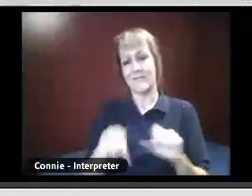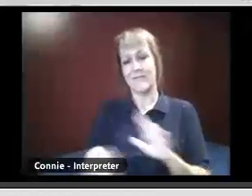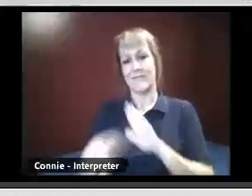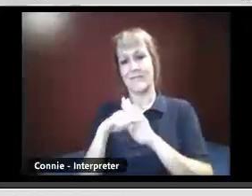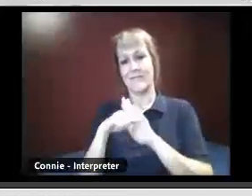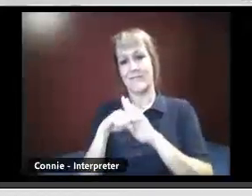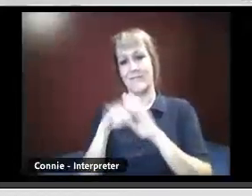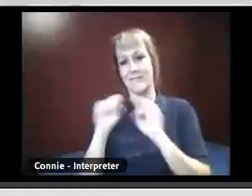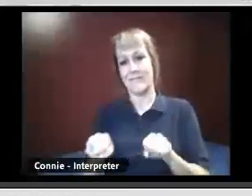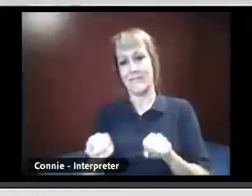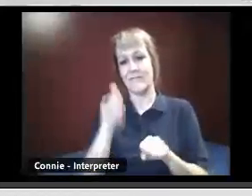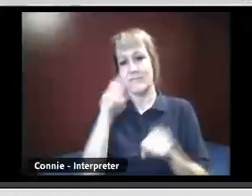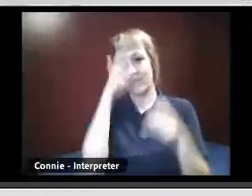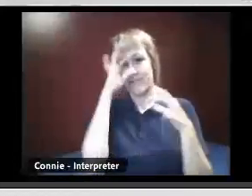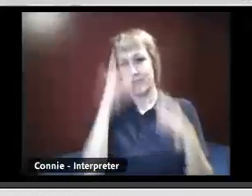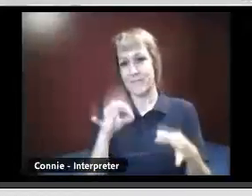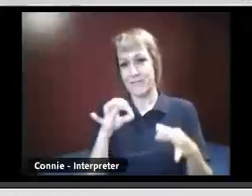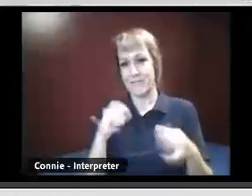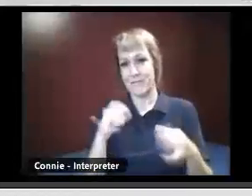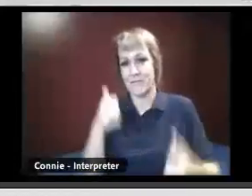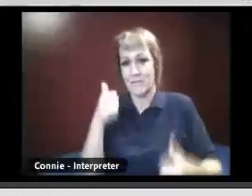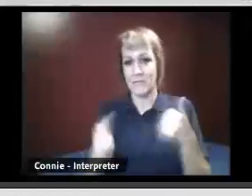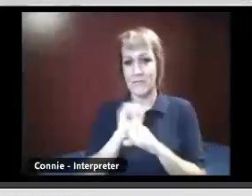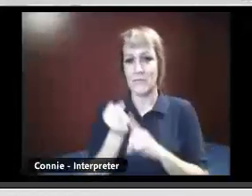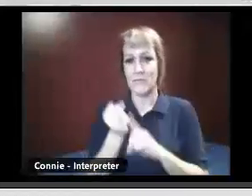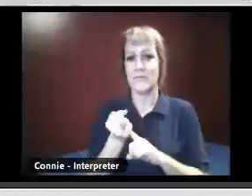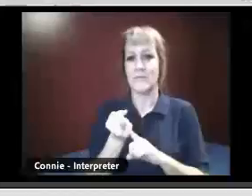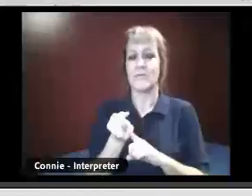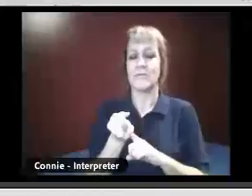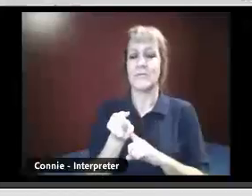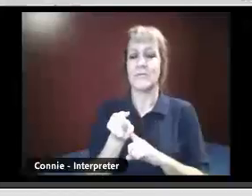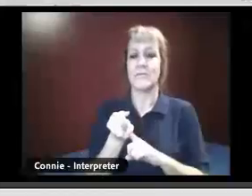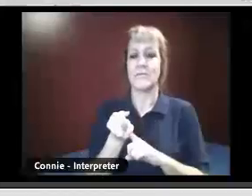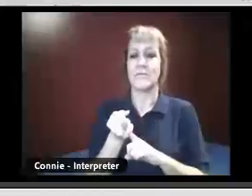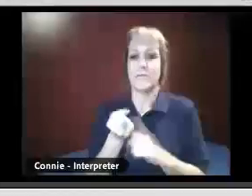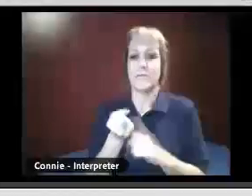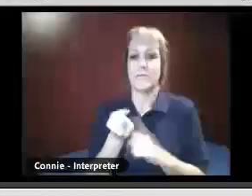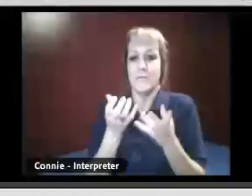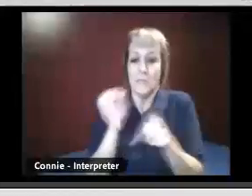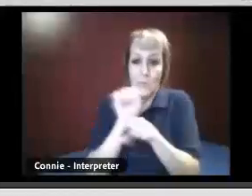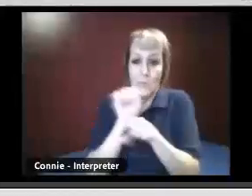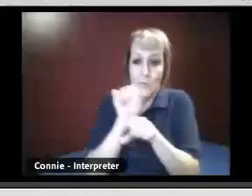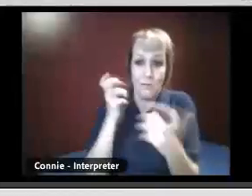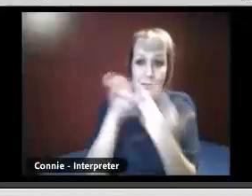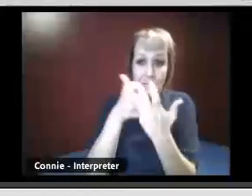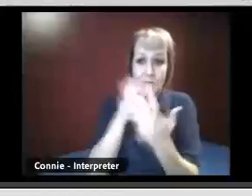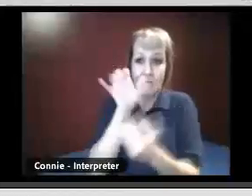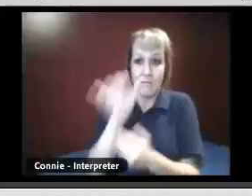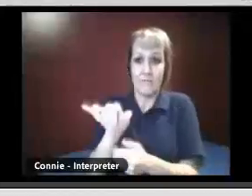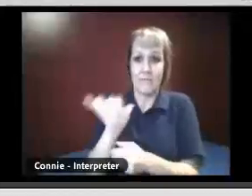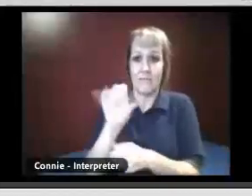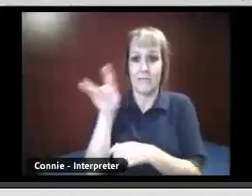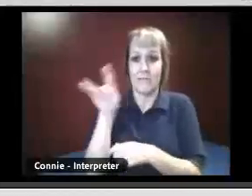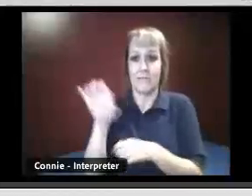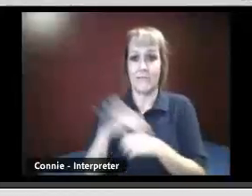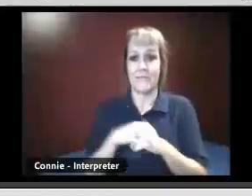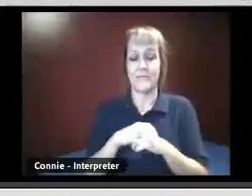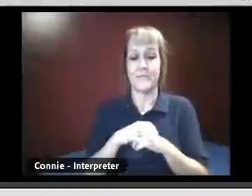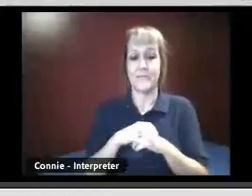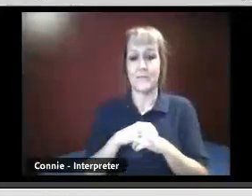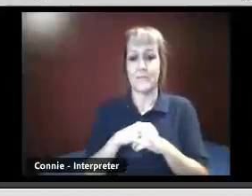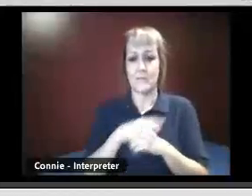have to decide the situation where it does make sense, to employ that style. Has anybody